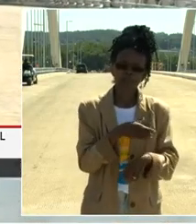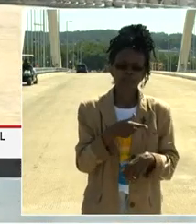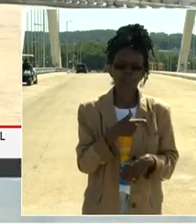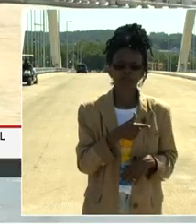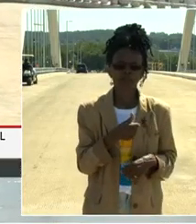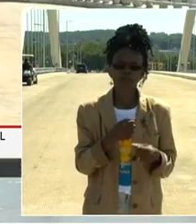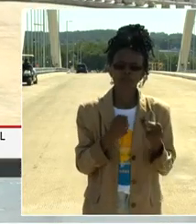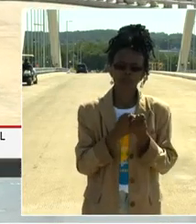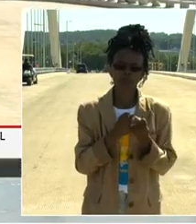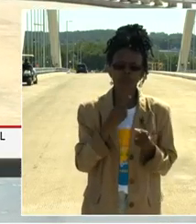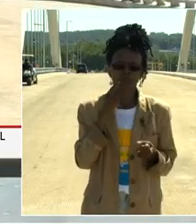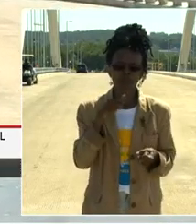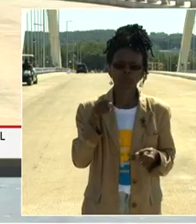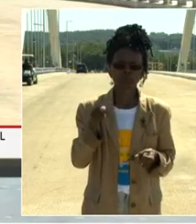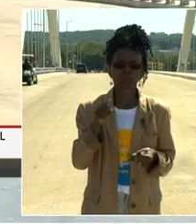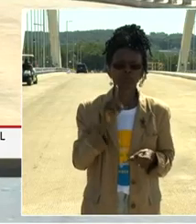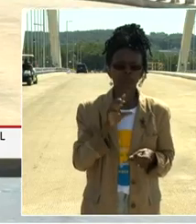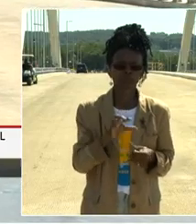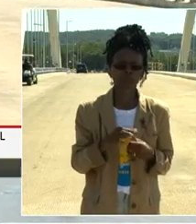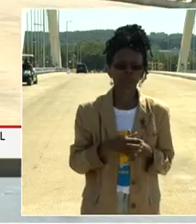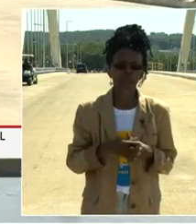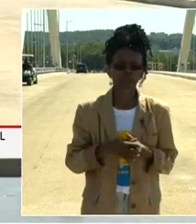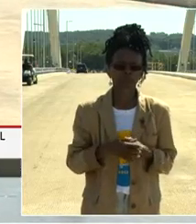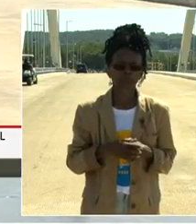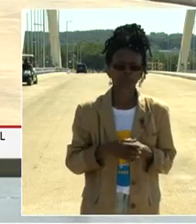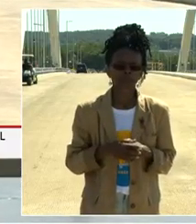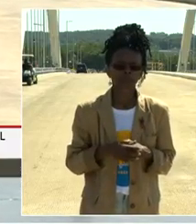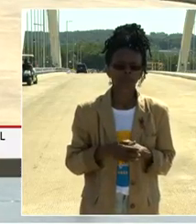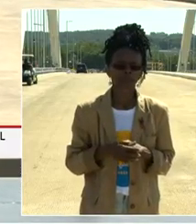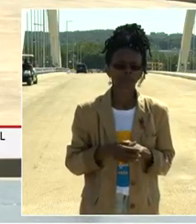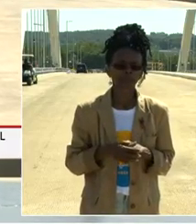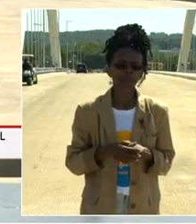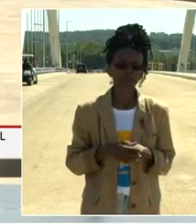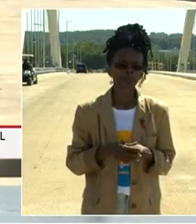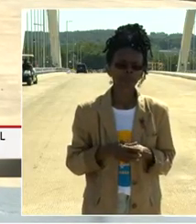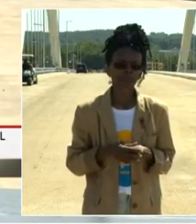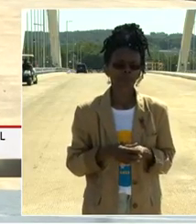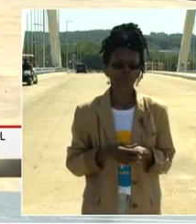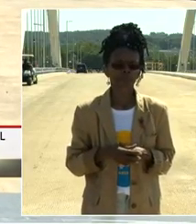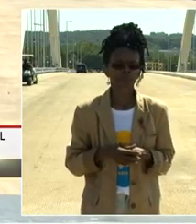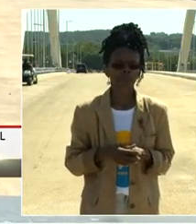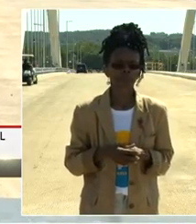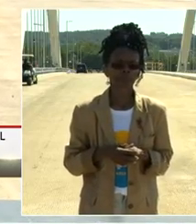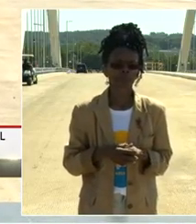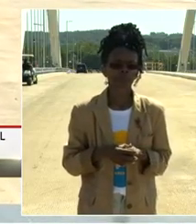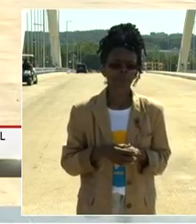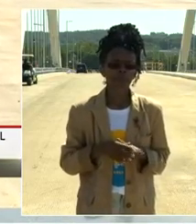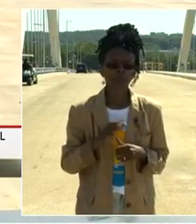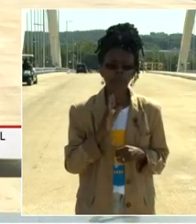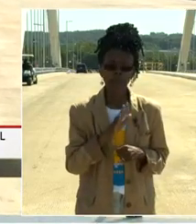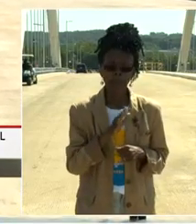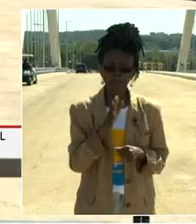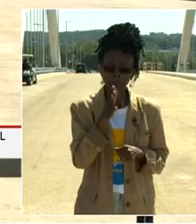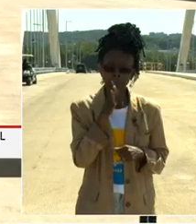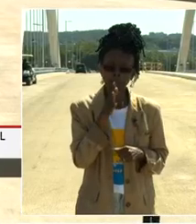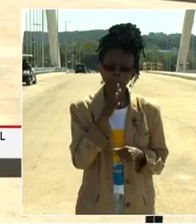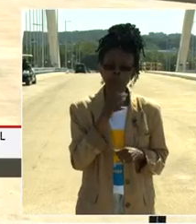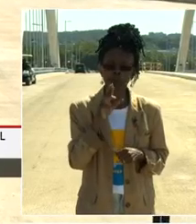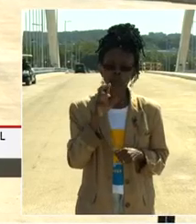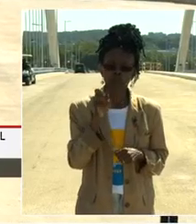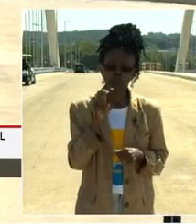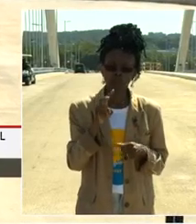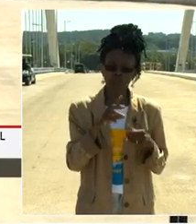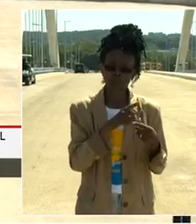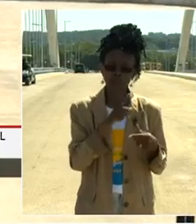Commonwealth, who, by the way, mother was extraordinarily prescient, as the Reverend said,